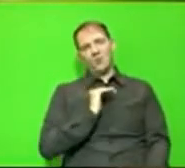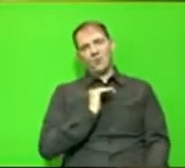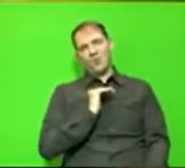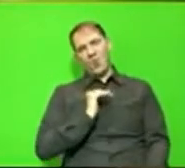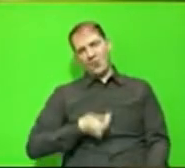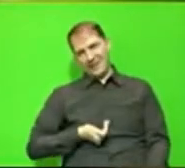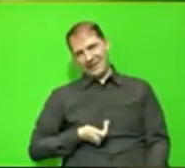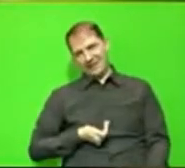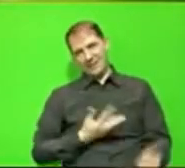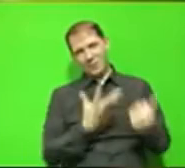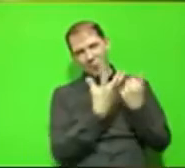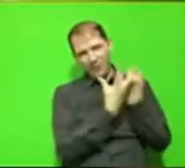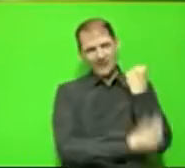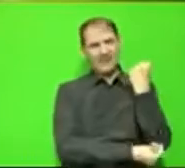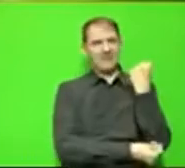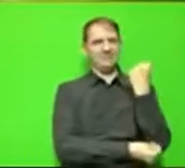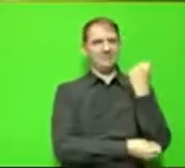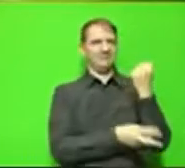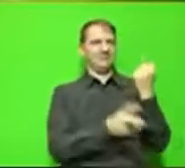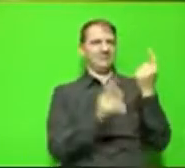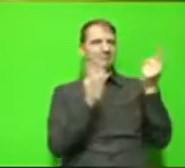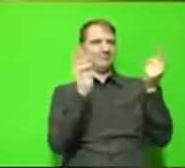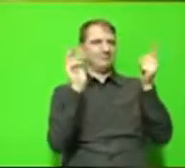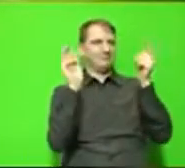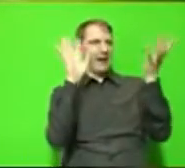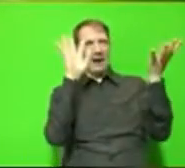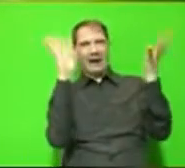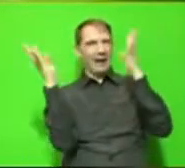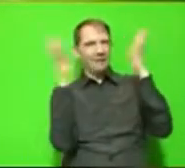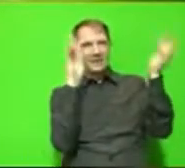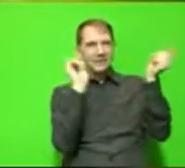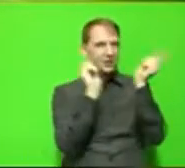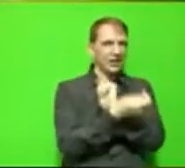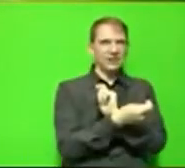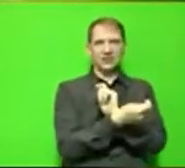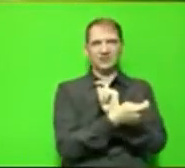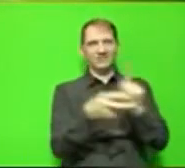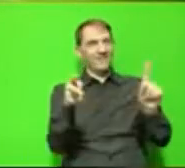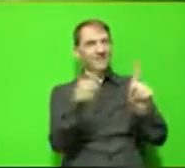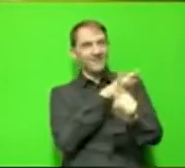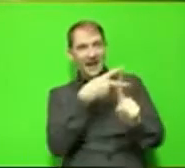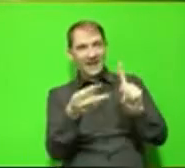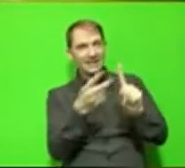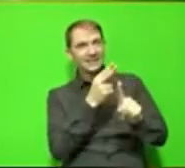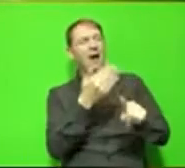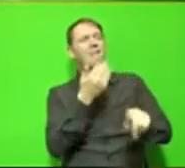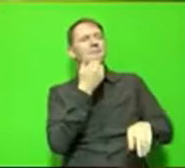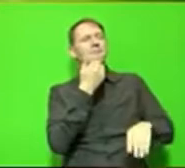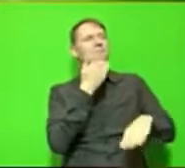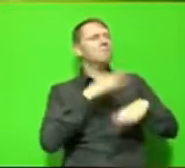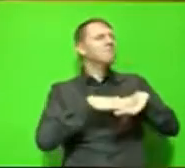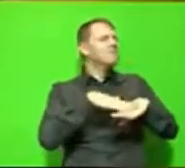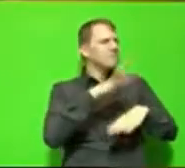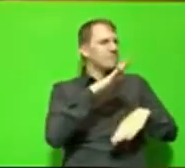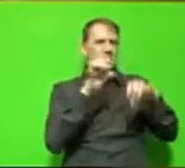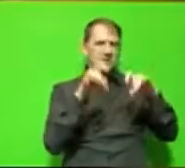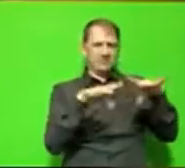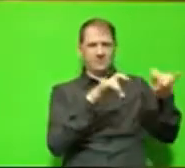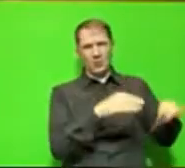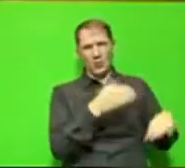climate change, and violence. Their struggles threaten their very safety, dignity, and